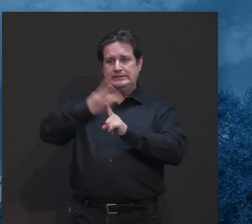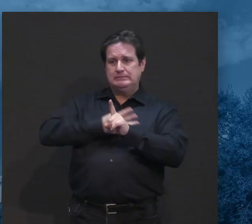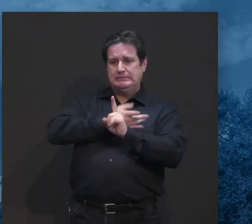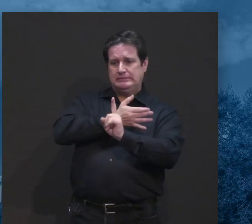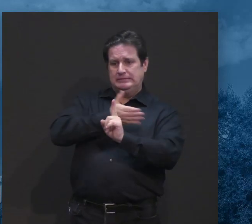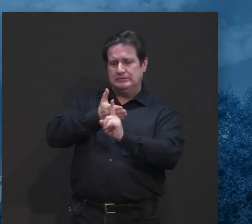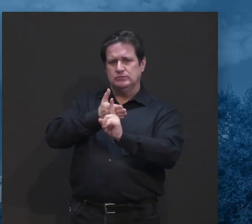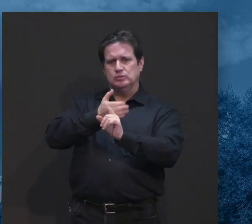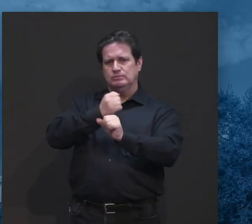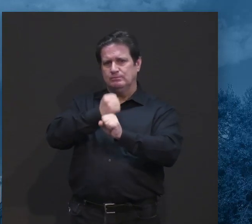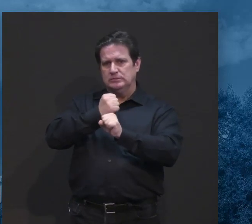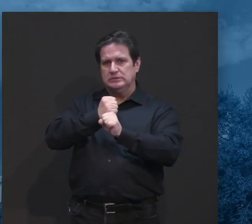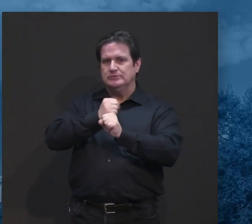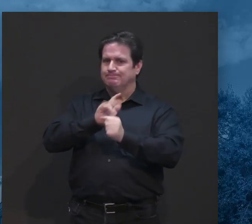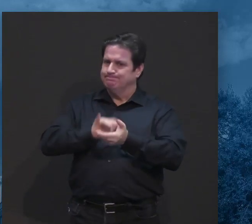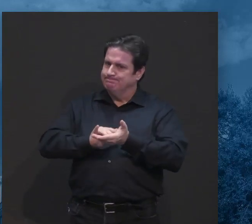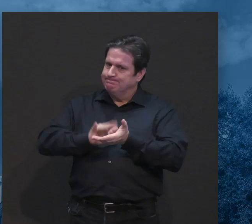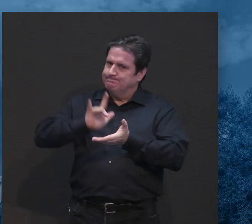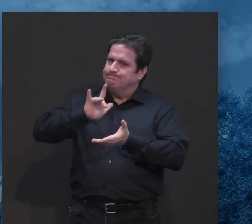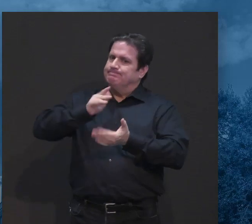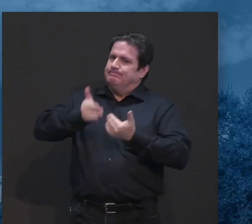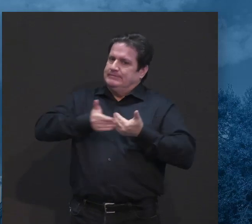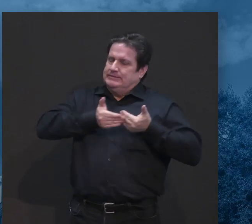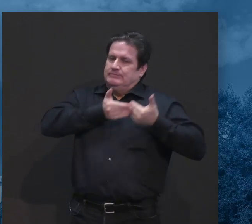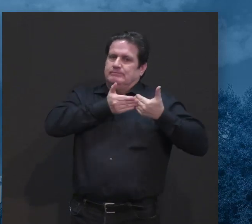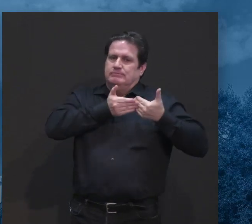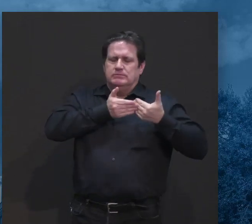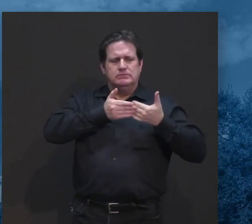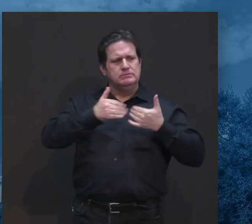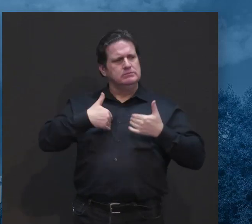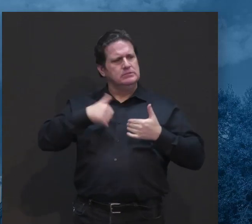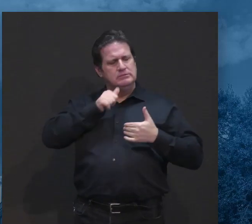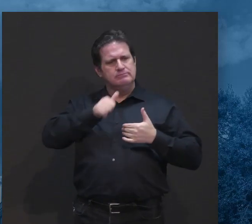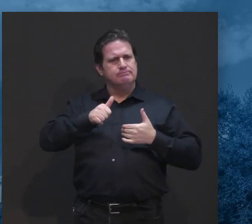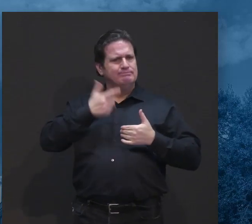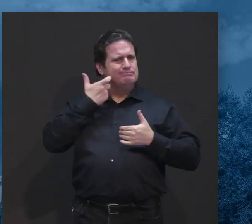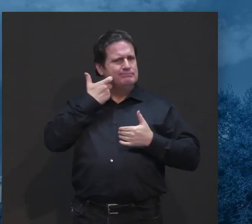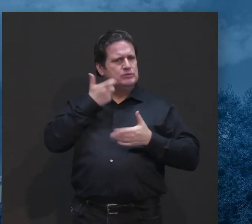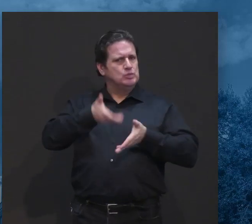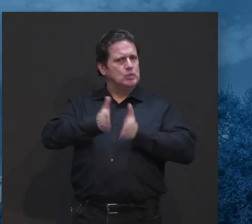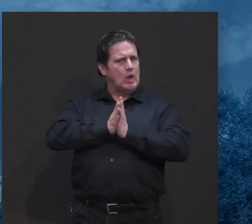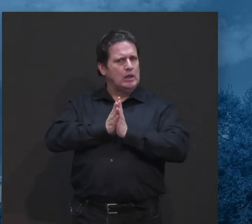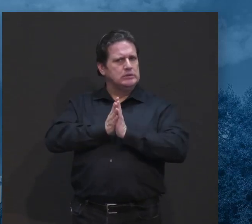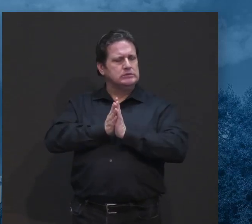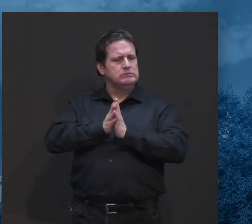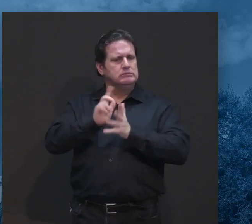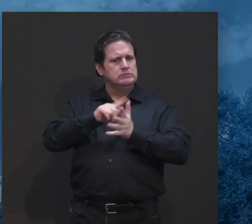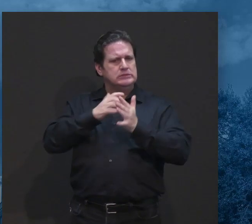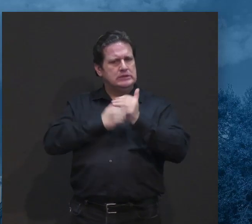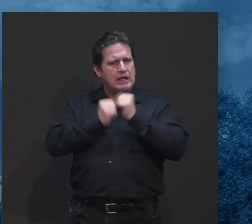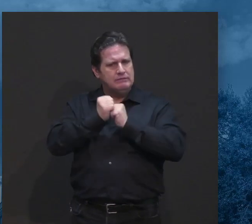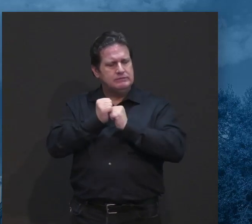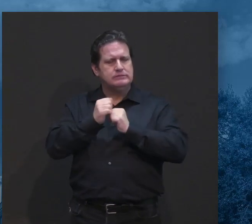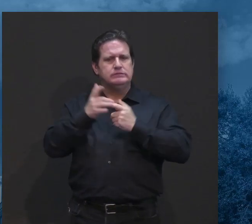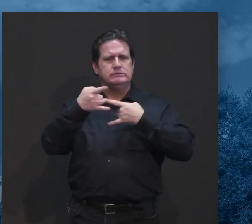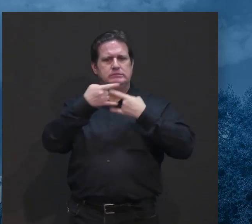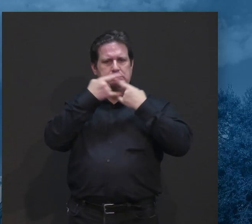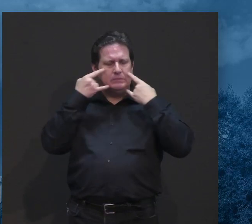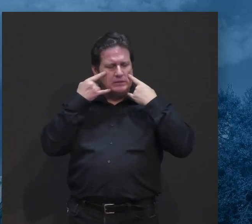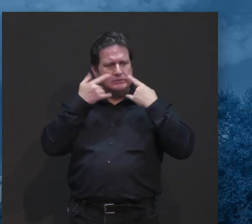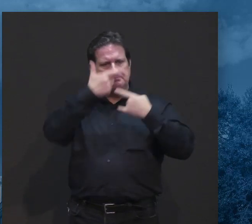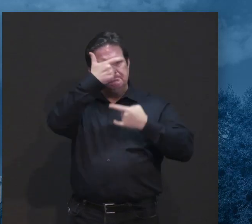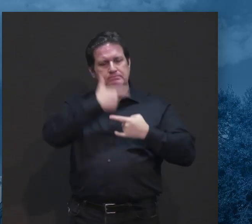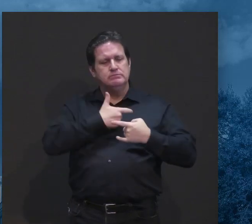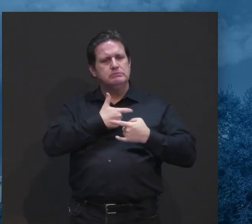so have been working to stock up on PPE. We haven't had a lot of recent requests for PPE from long-term care, which is